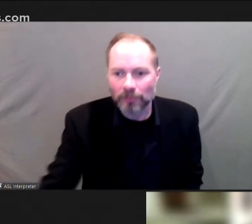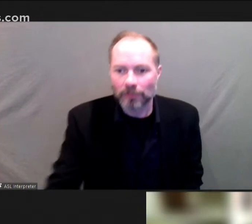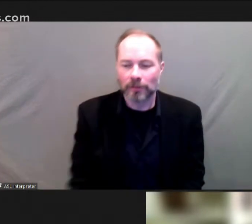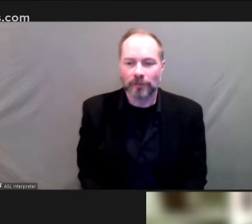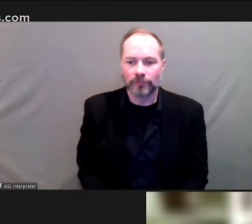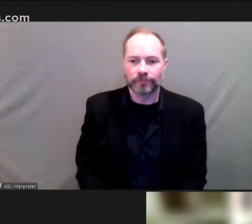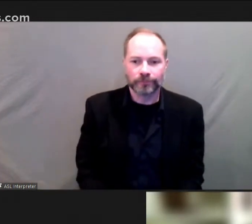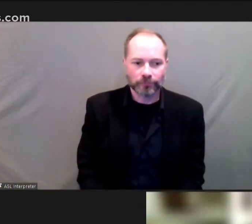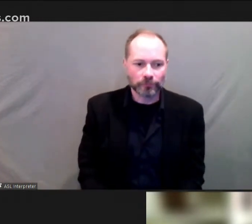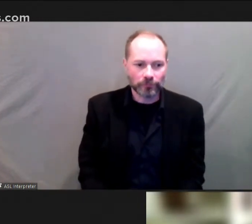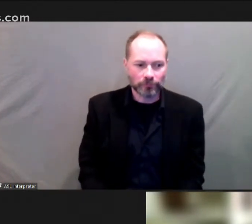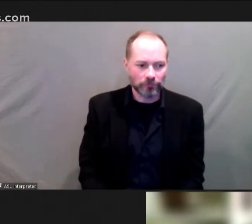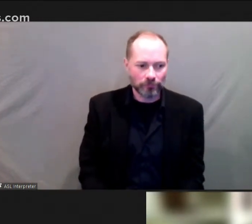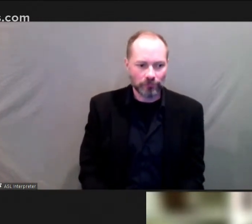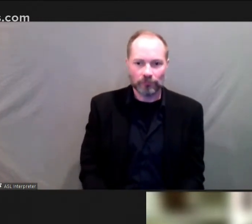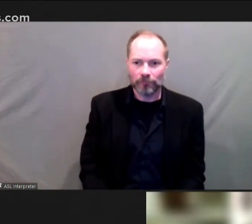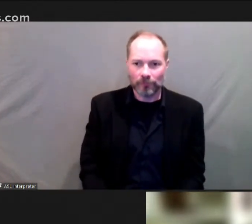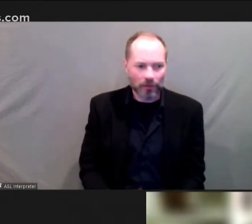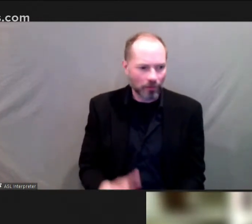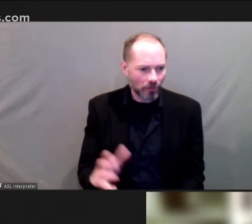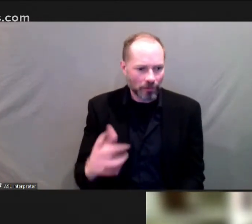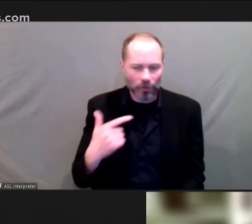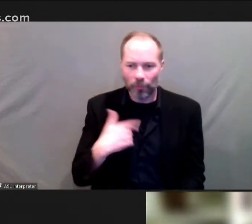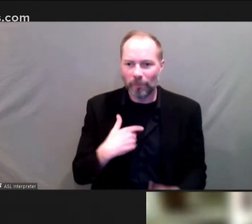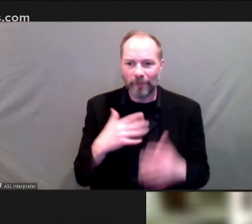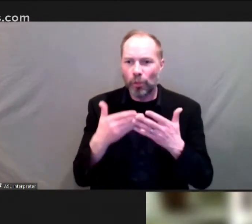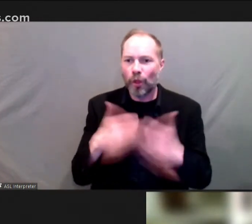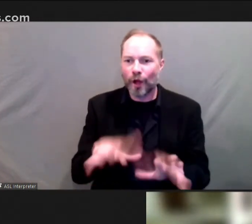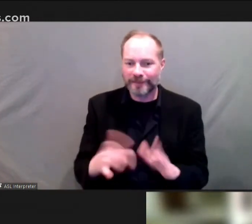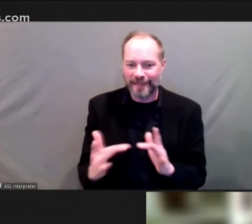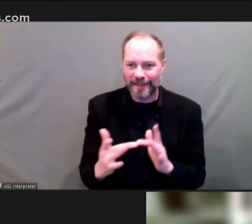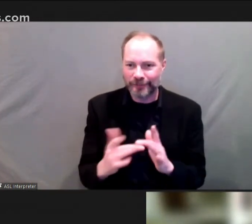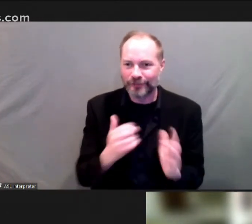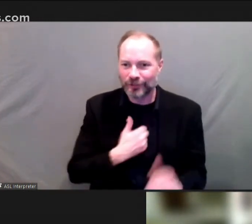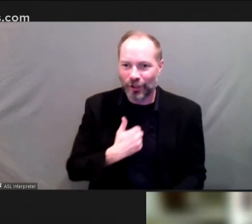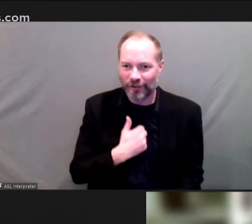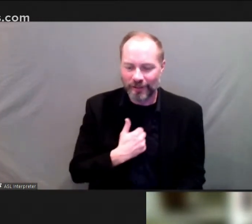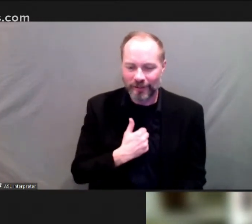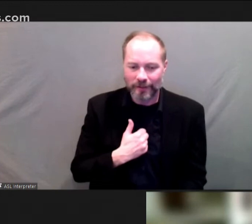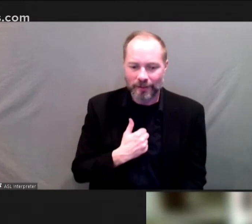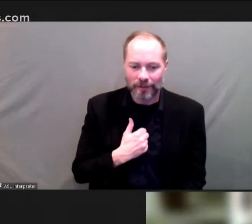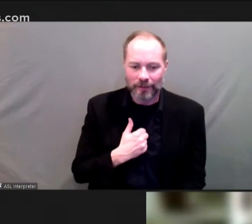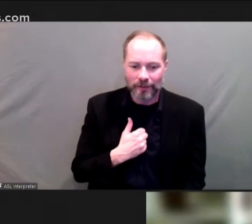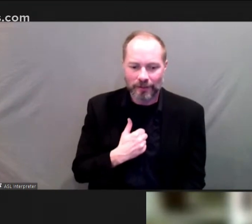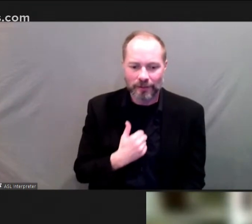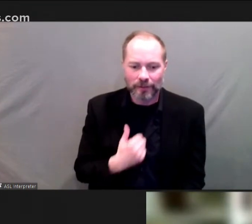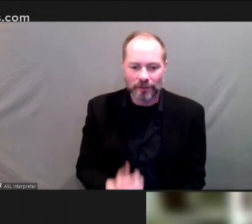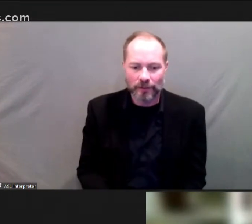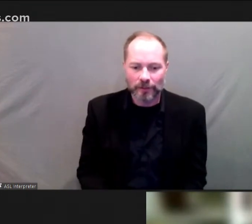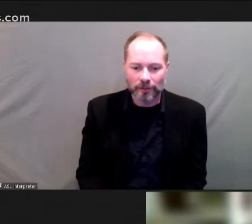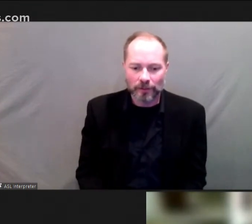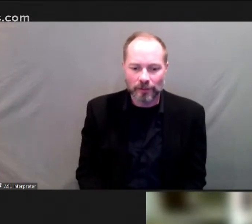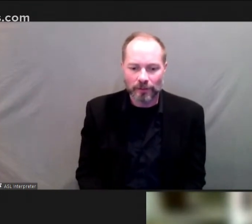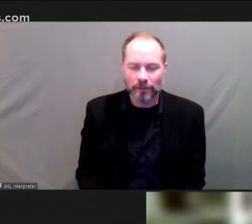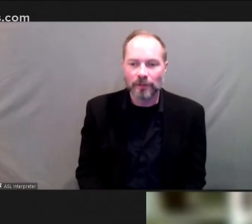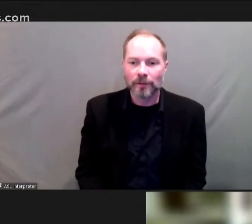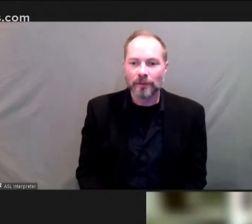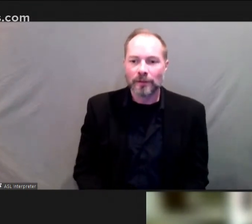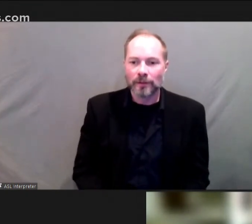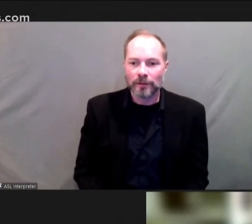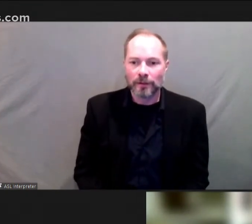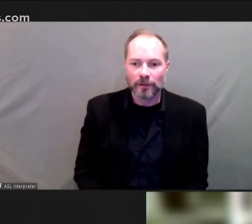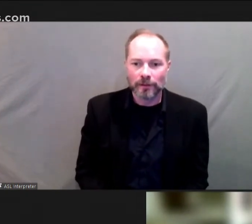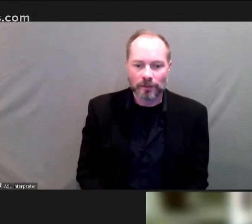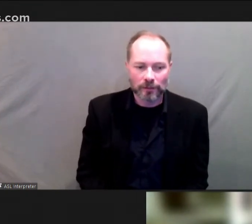if you're experiencing symptoms, don't delay, right? Go to a free testing site and you will get the result